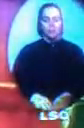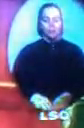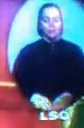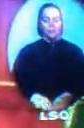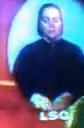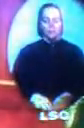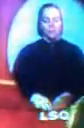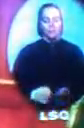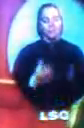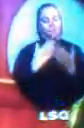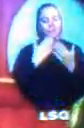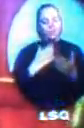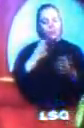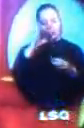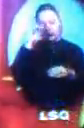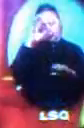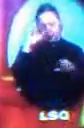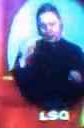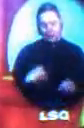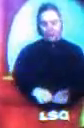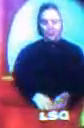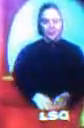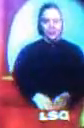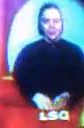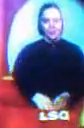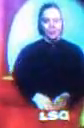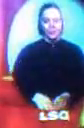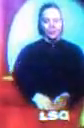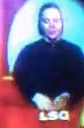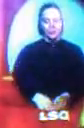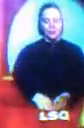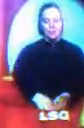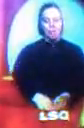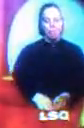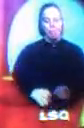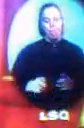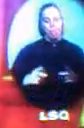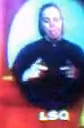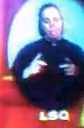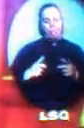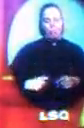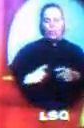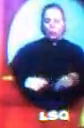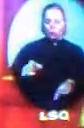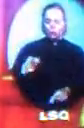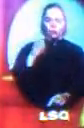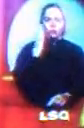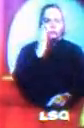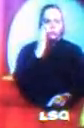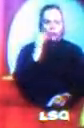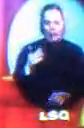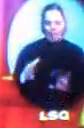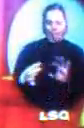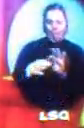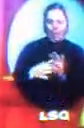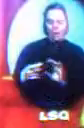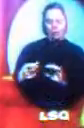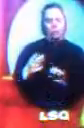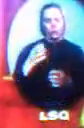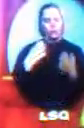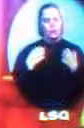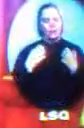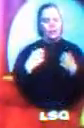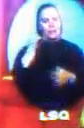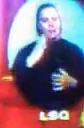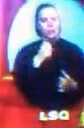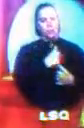Thank you very much, Mr. Speaker. And as the member opposite would know, as a member of the Veterans Affairs Committee, we have